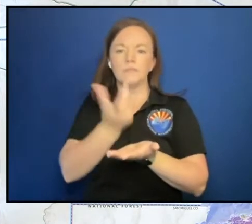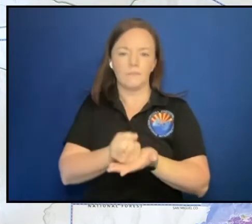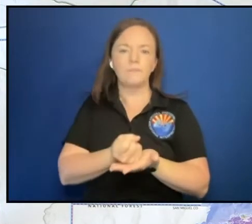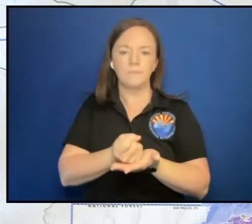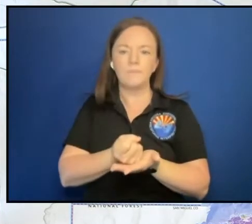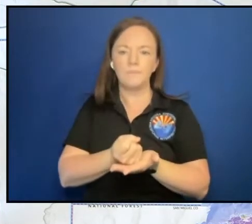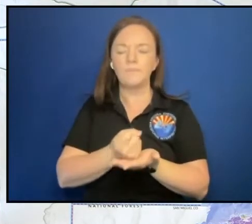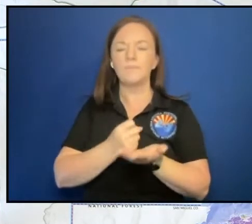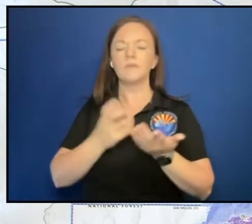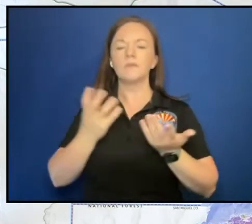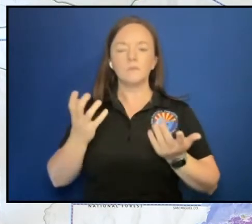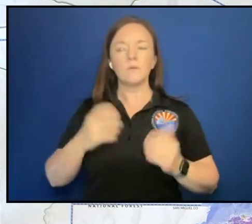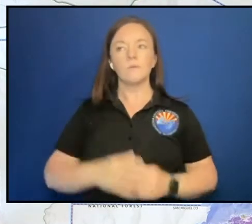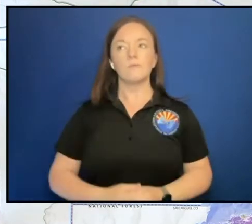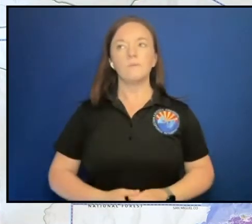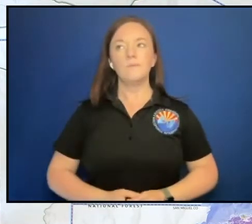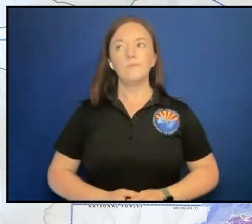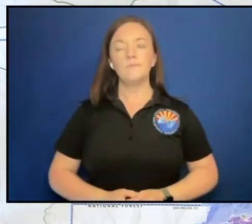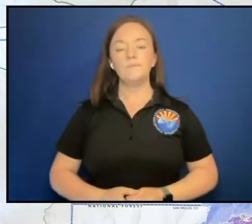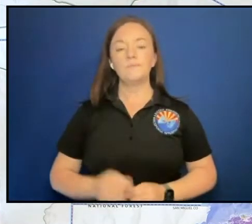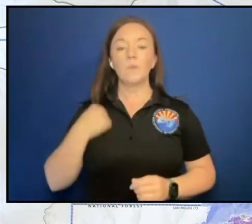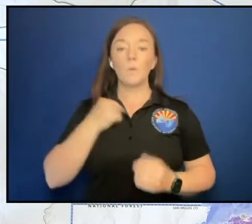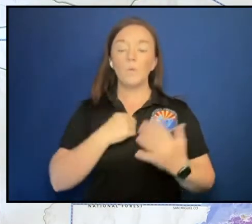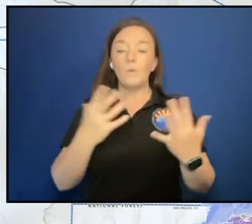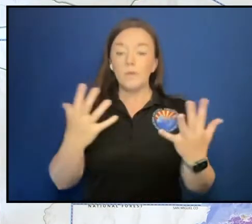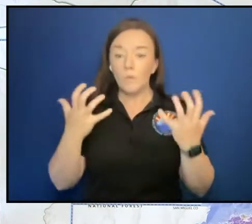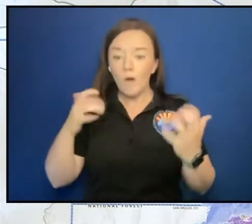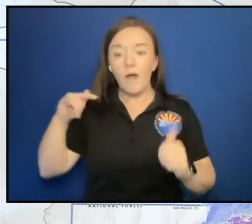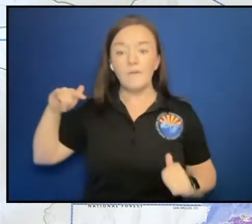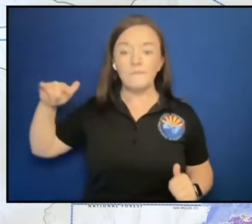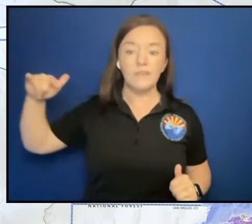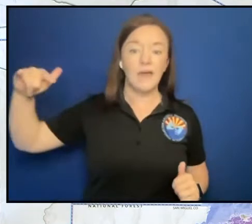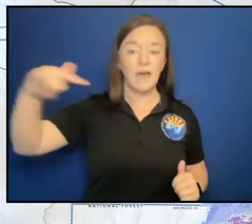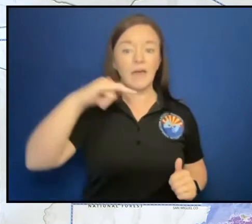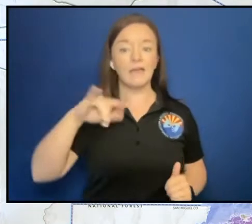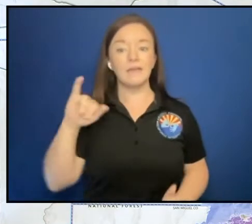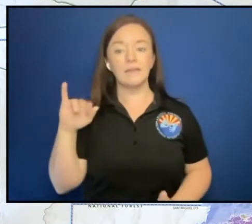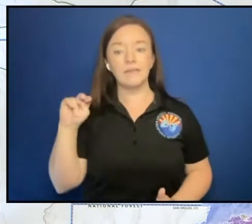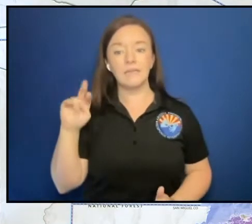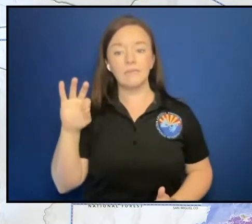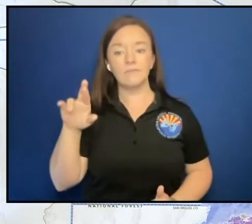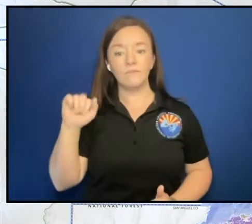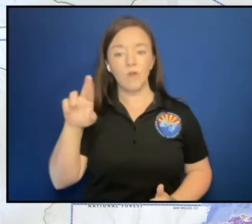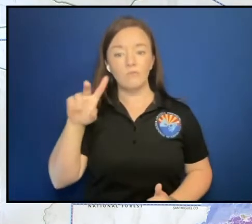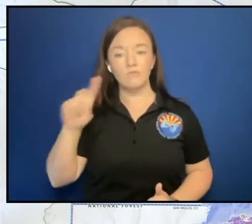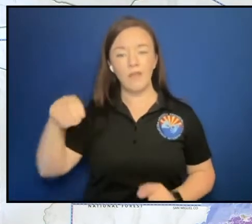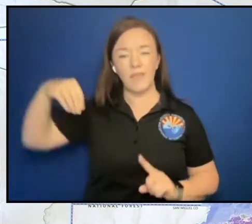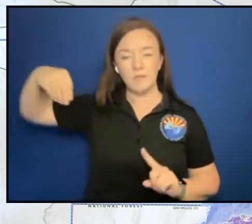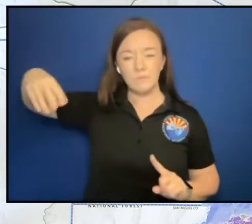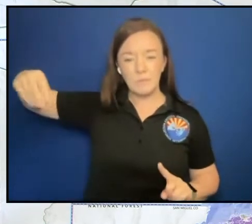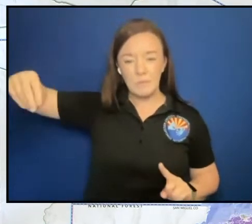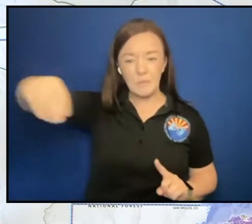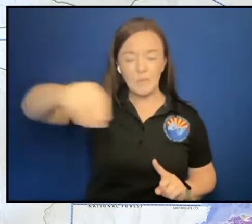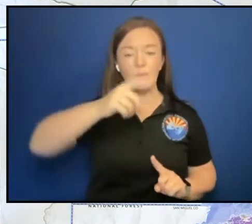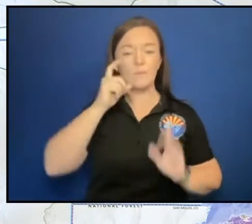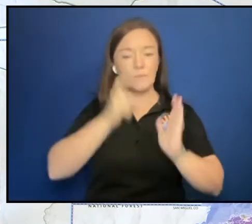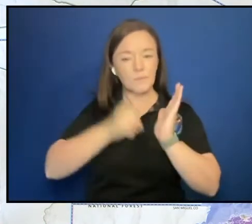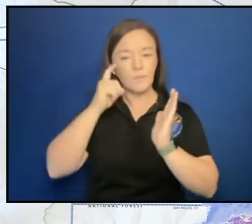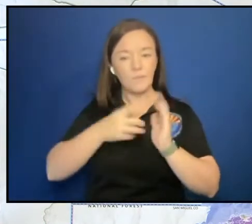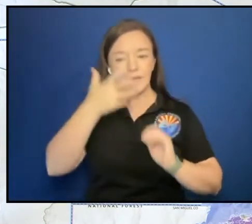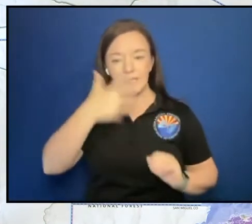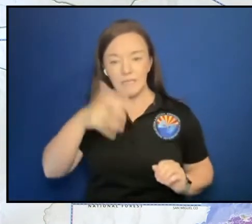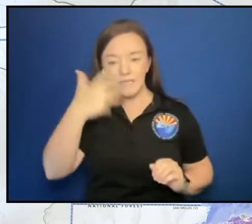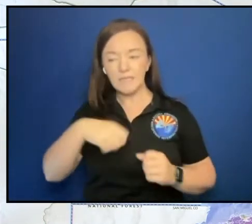But we really like to get an infrared flight, and confirm that there's no heat in that area before we put some more black on the map.